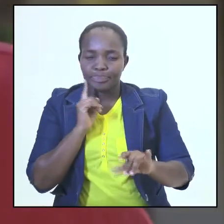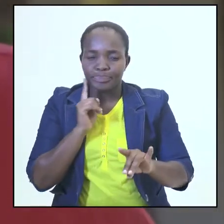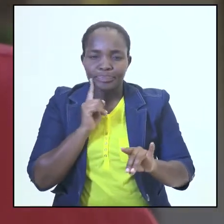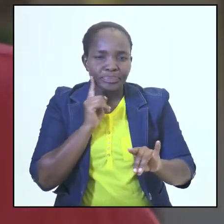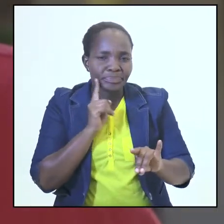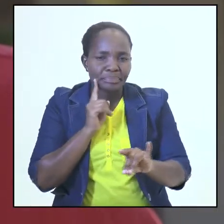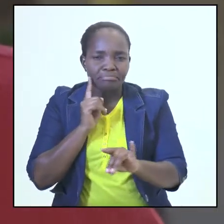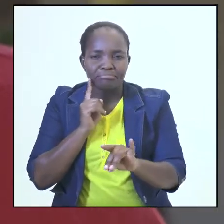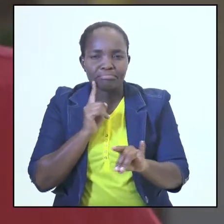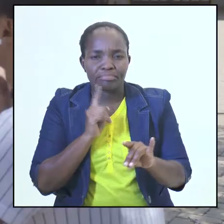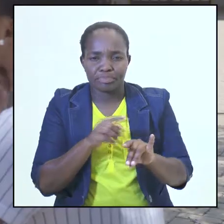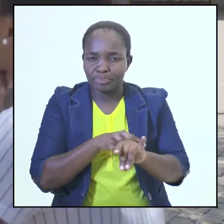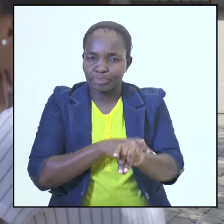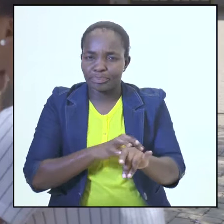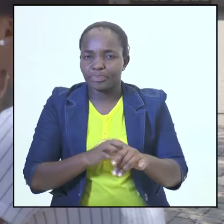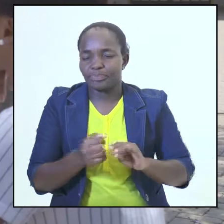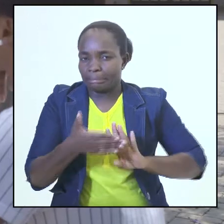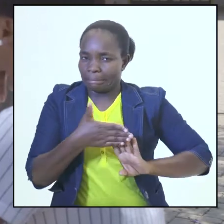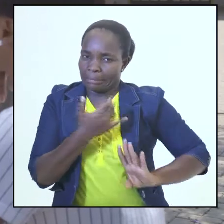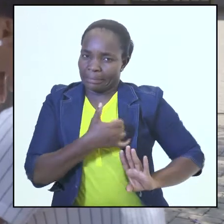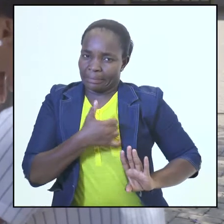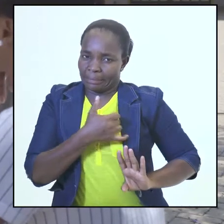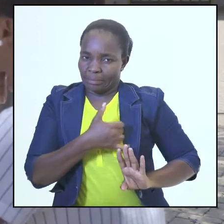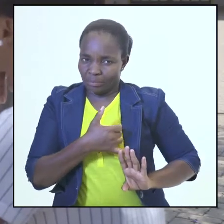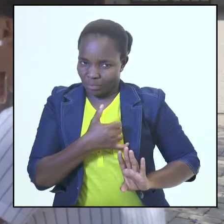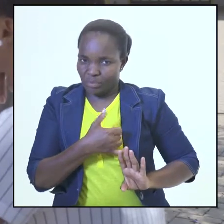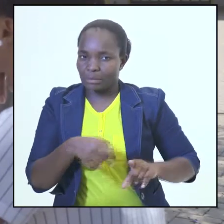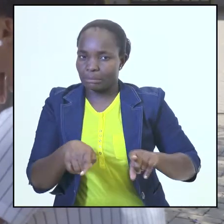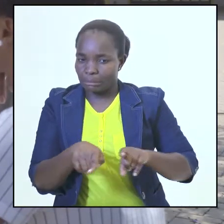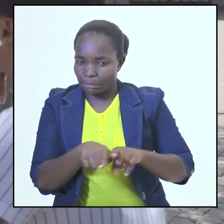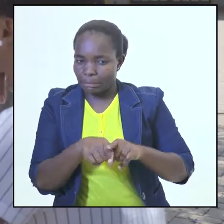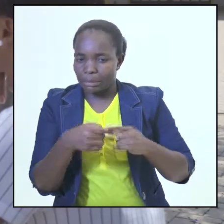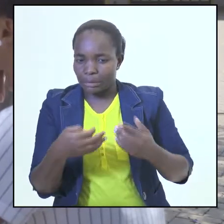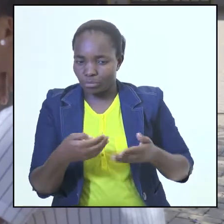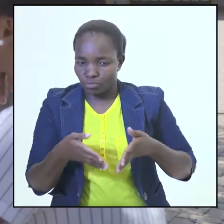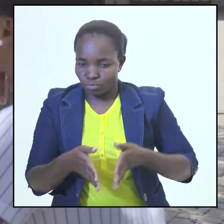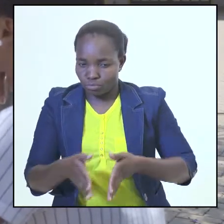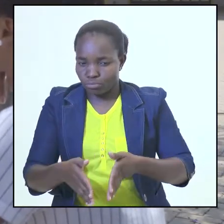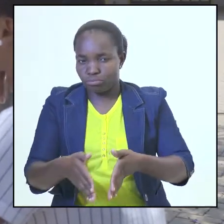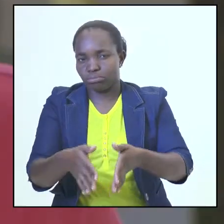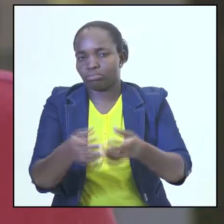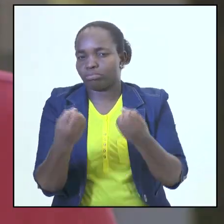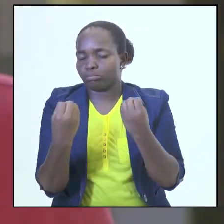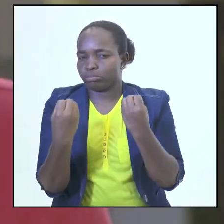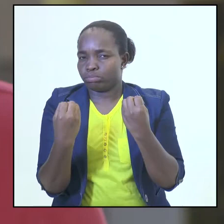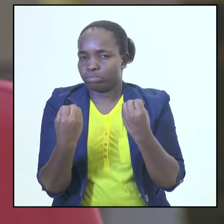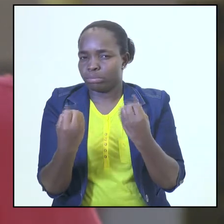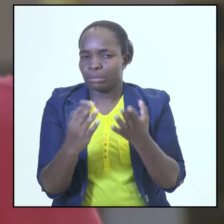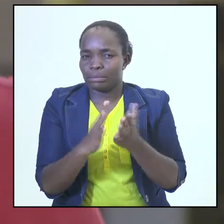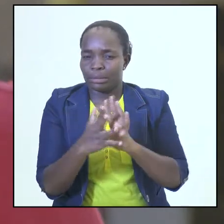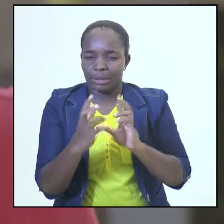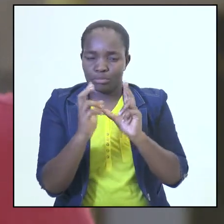the future for cheetahs are secure and they can breed, reproduce safely and happily, keeping the